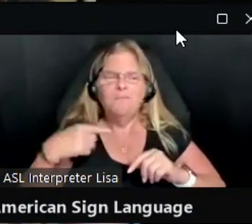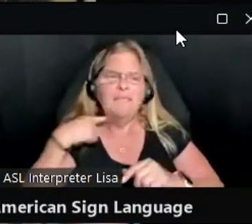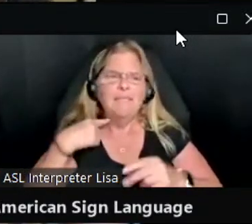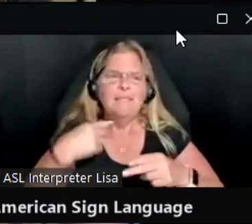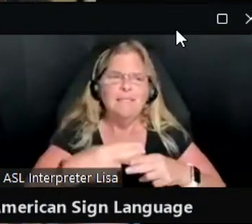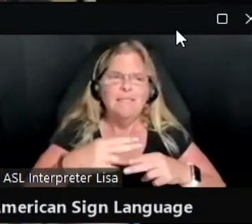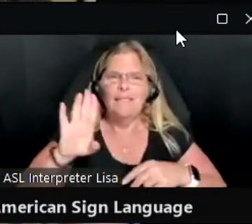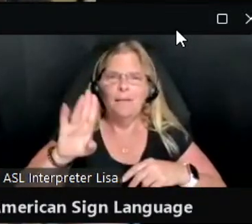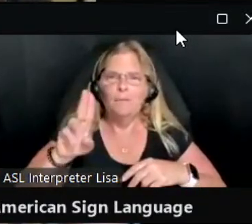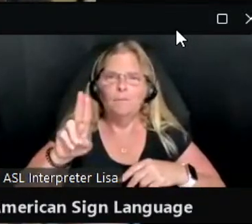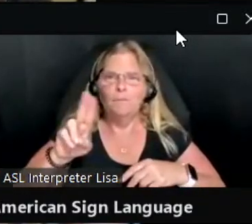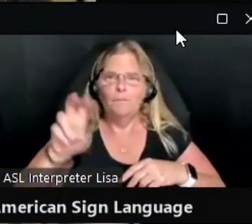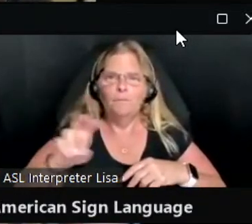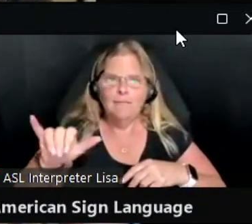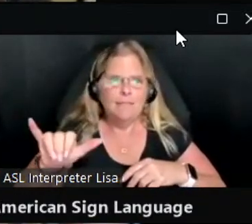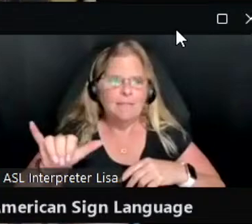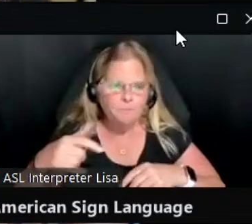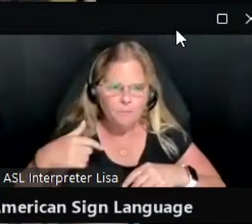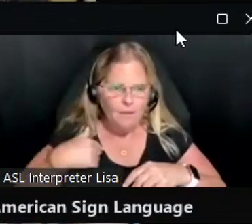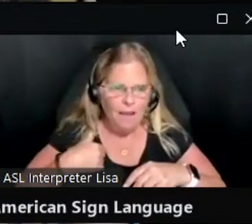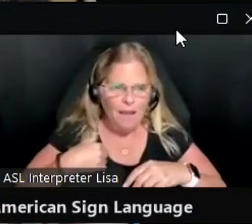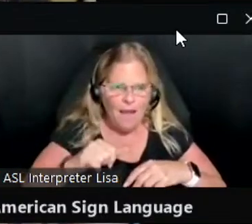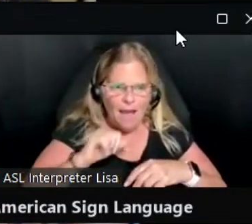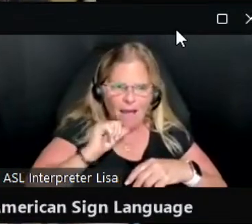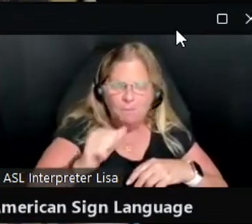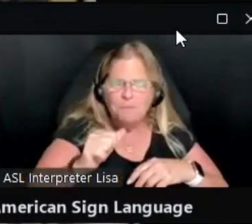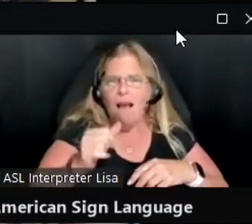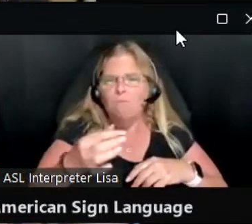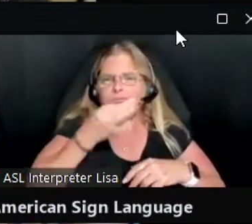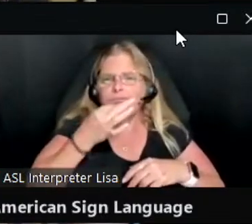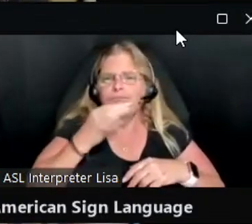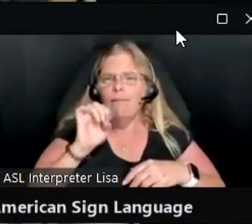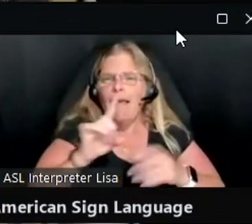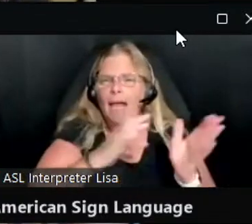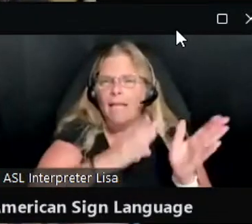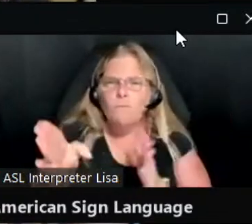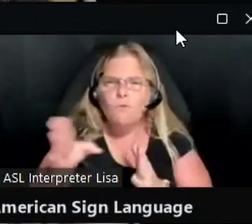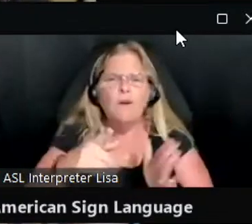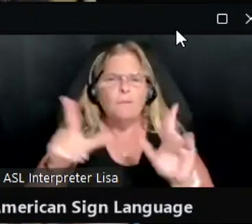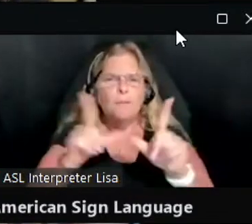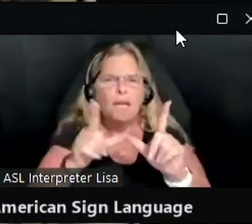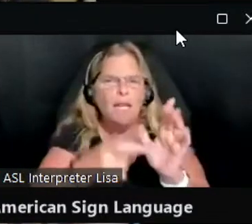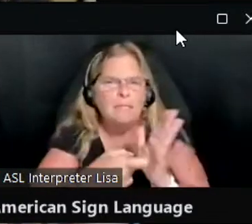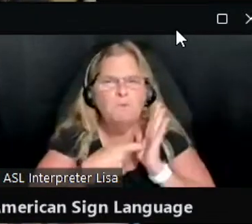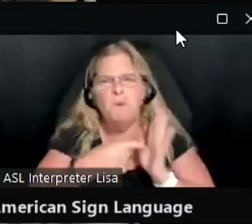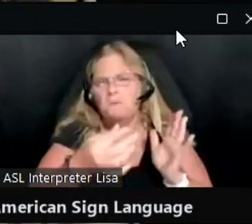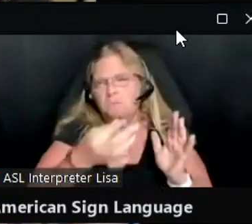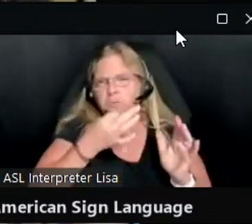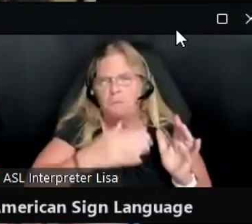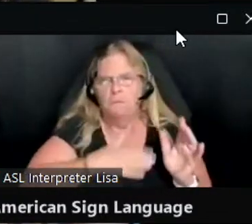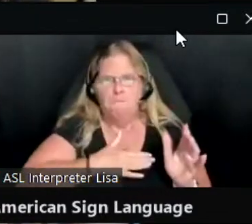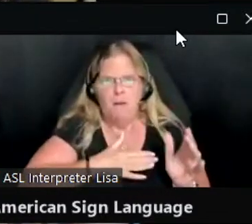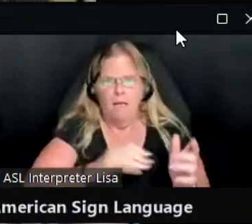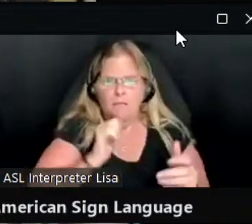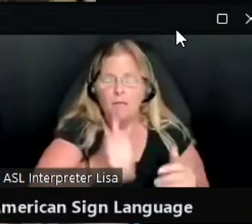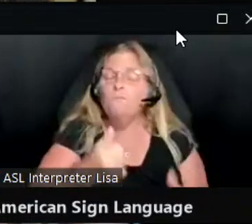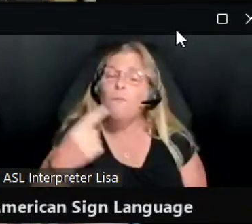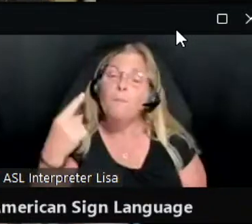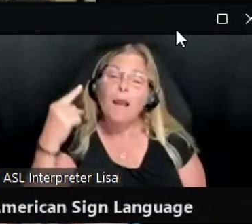versed in ed prep and licensure requirements, but it seems to me that one issue would